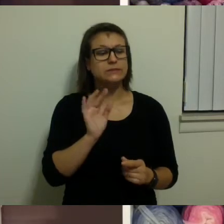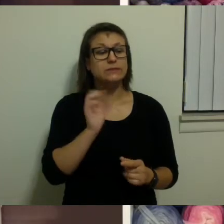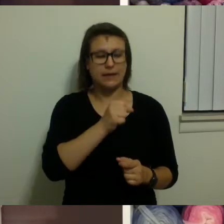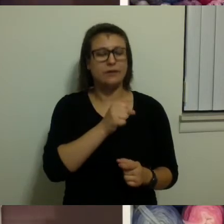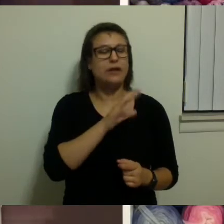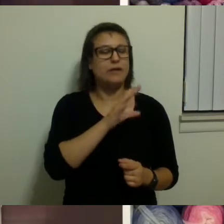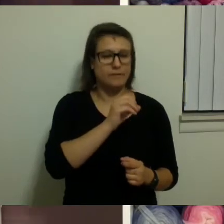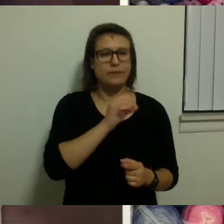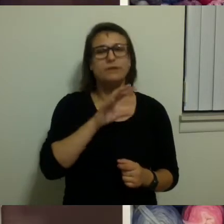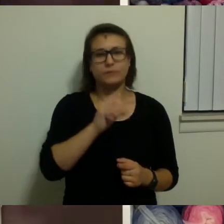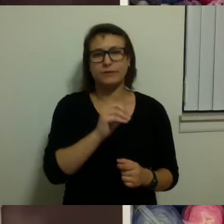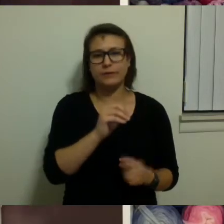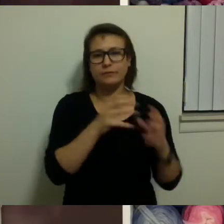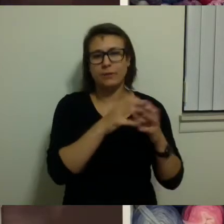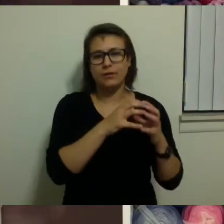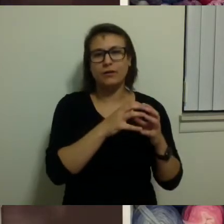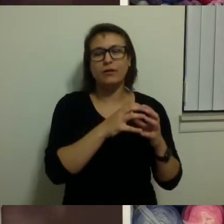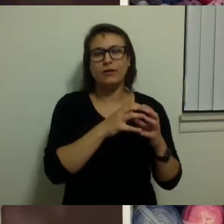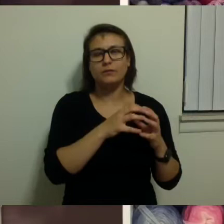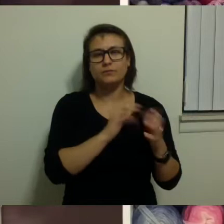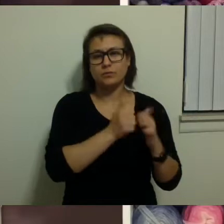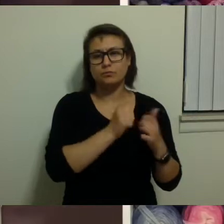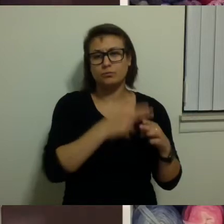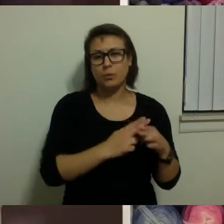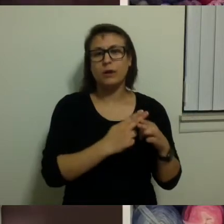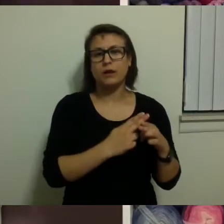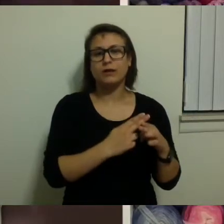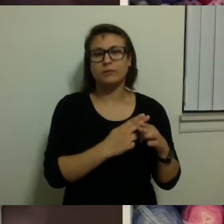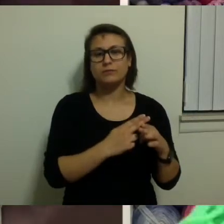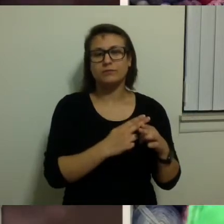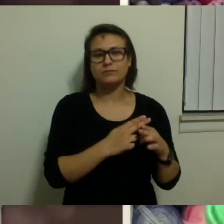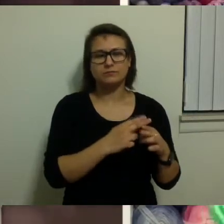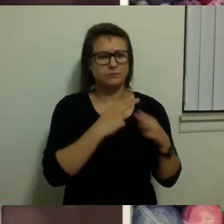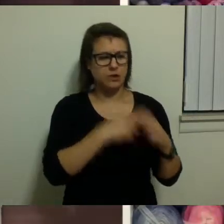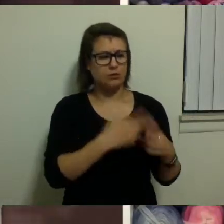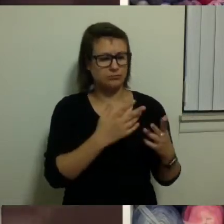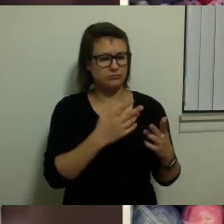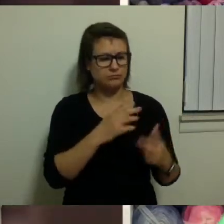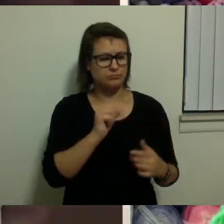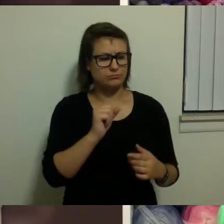Yeah, 50 gram balls. Of, like, sport weight. It's called